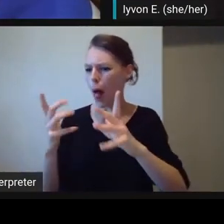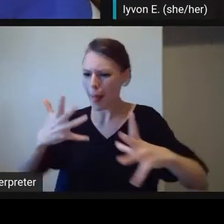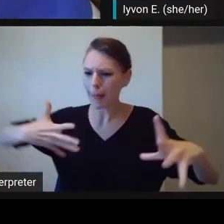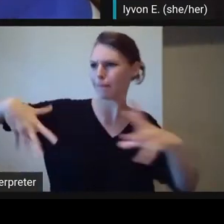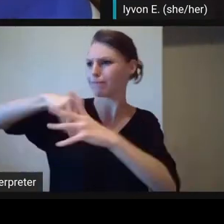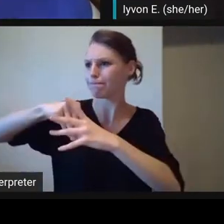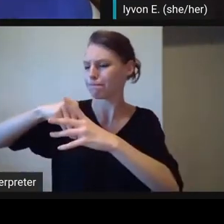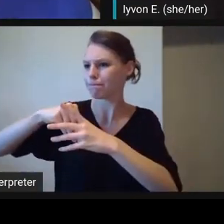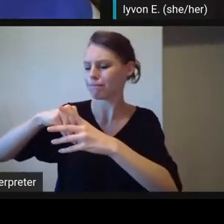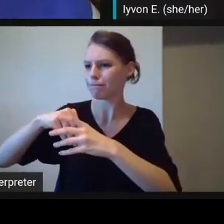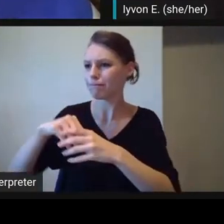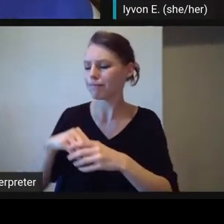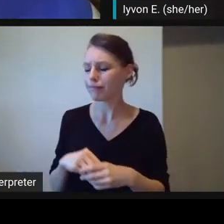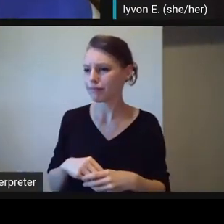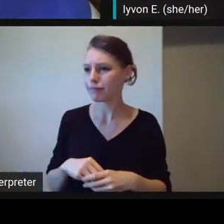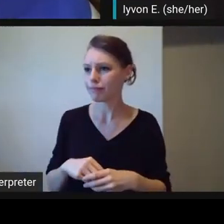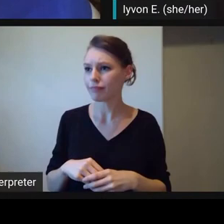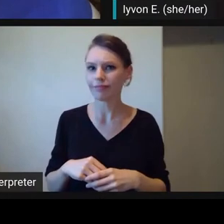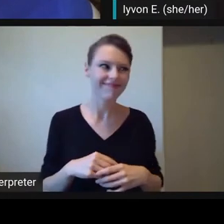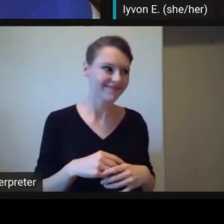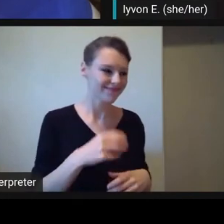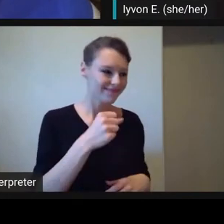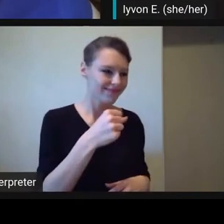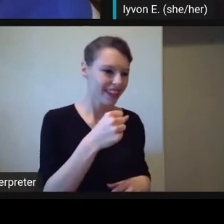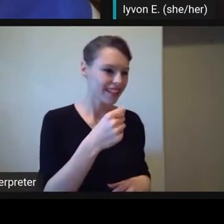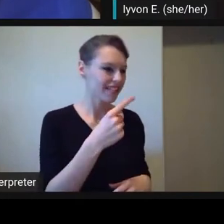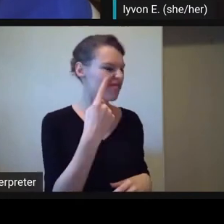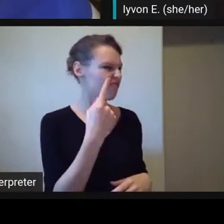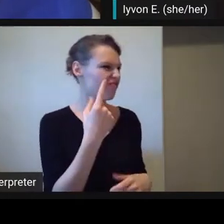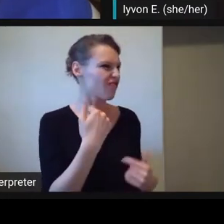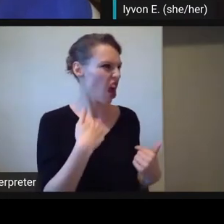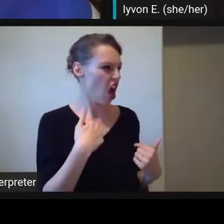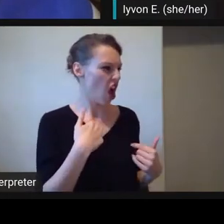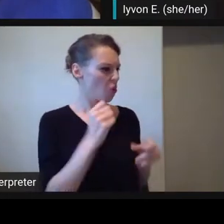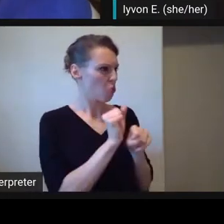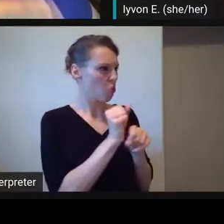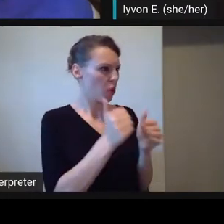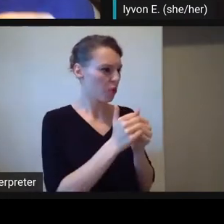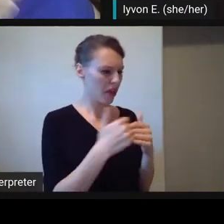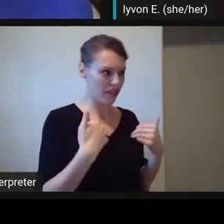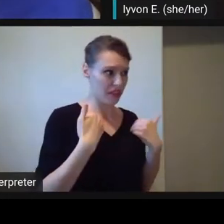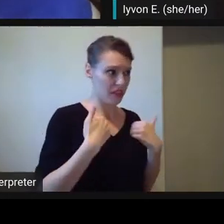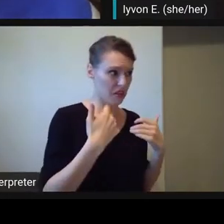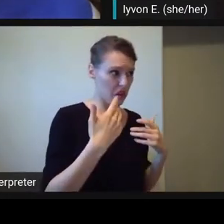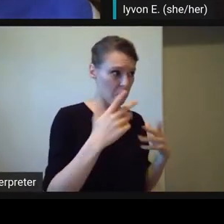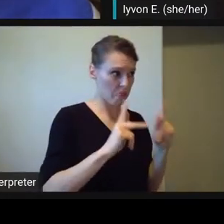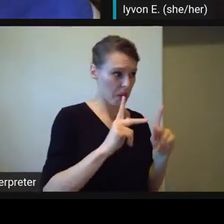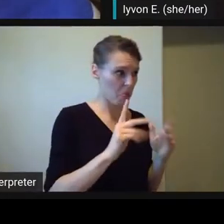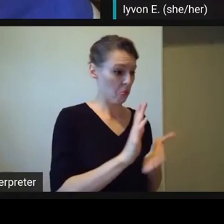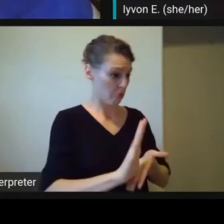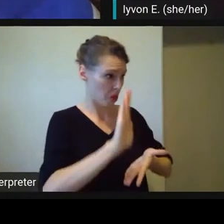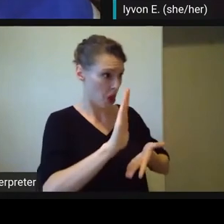Absolutely. You know, and as someone who works so often with young people, you know, like at the high school level, the college